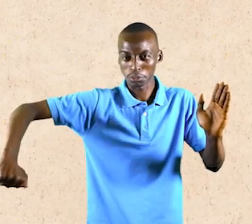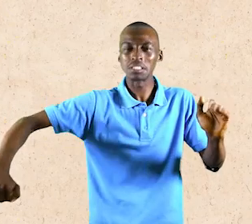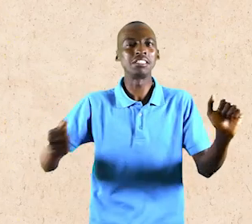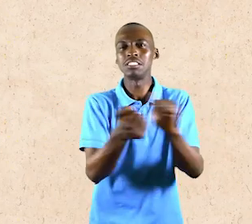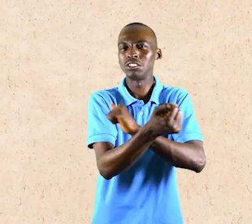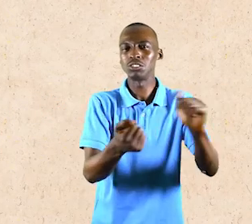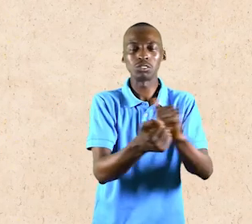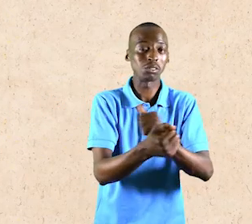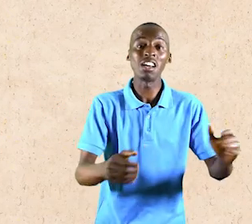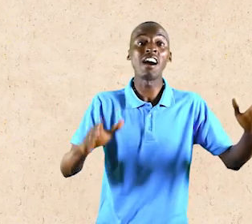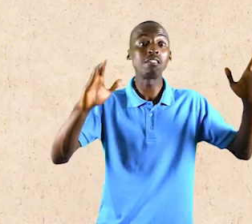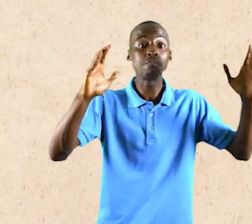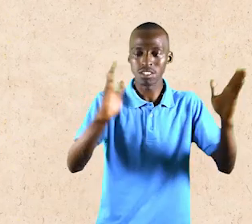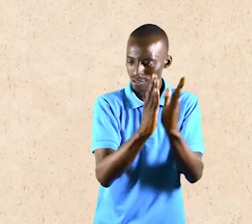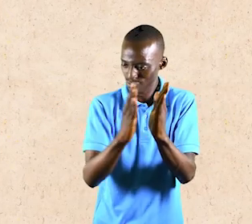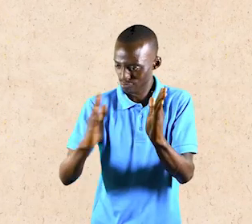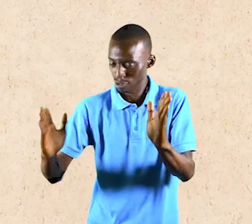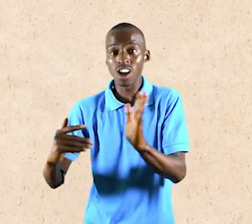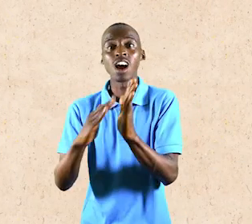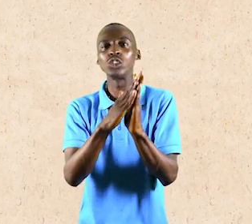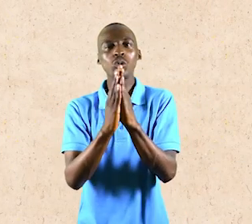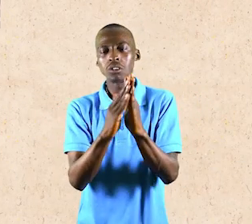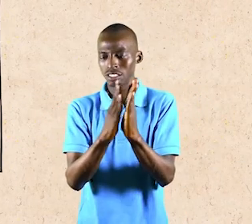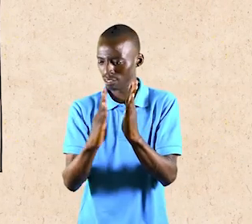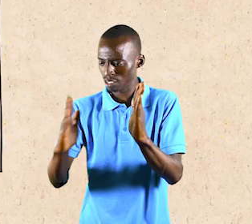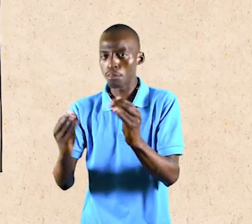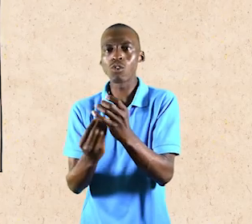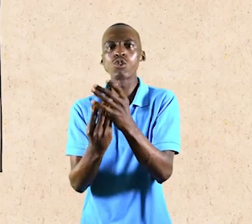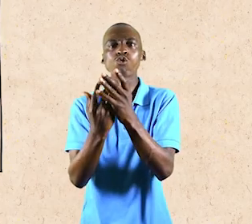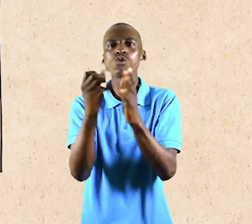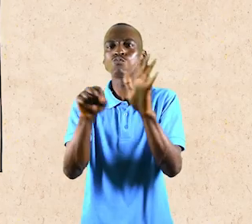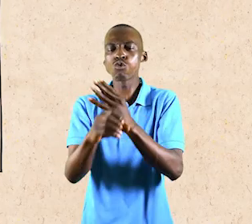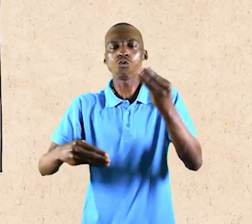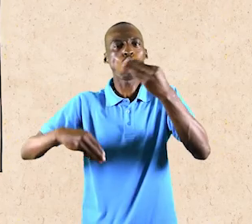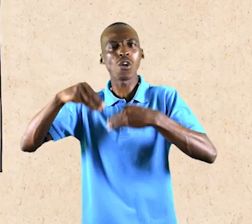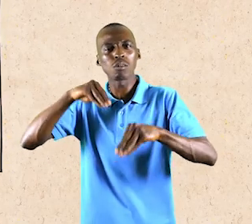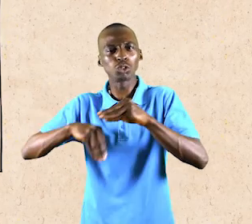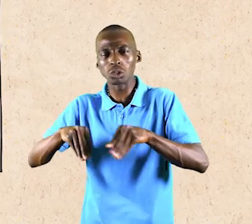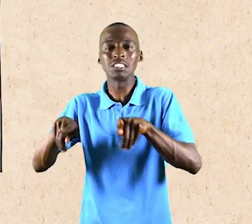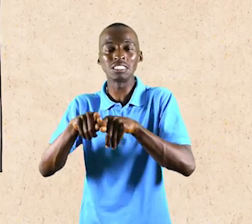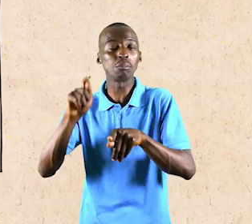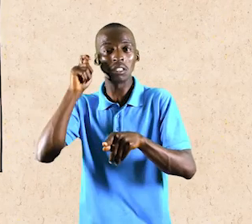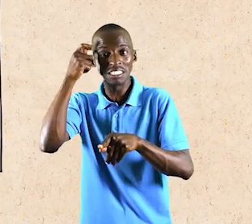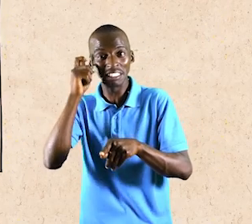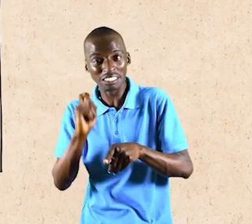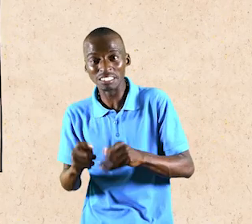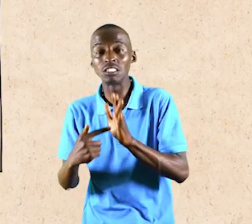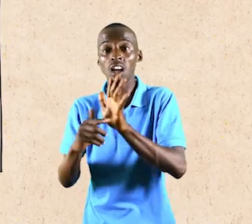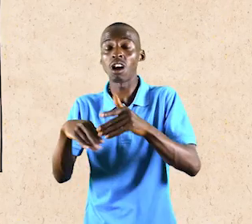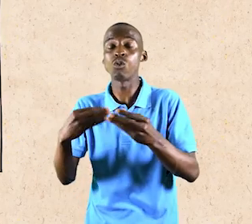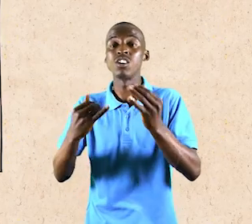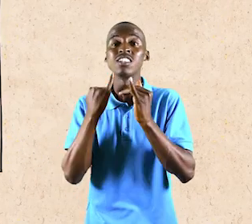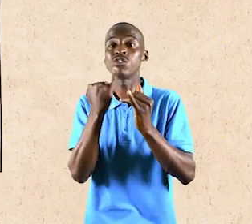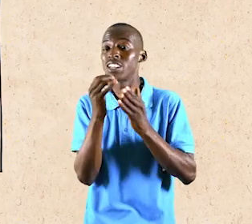Canaanites. Then the large main section of the book has stories about the growing corruption of Israel's judges, and the progression here shows how